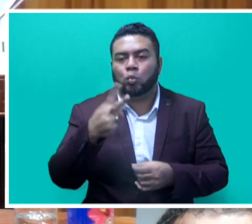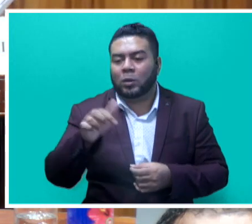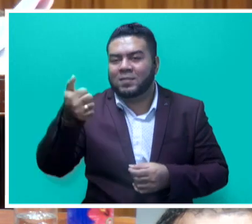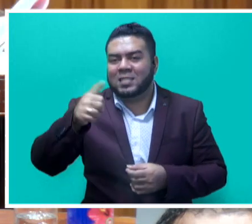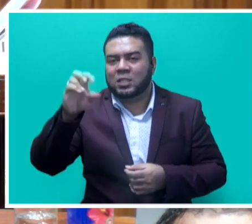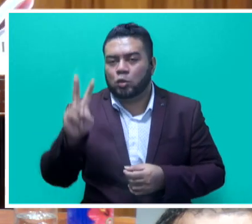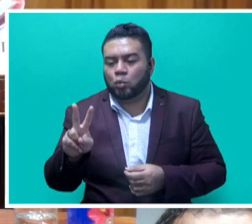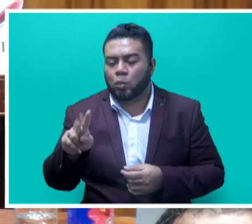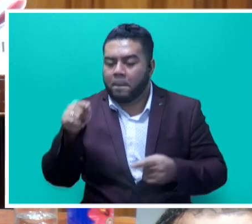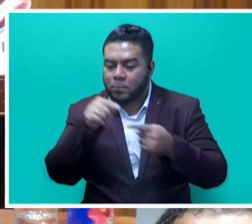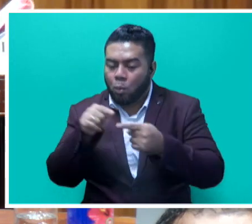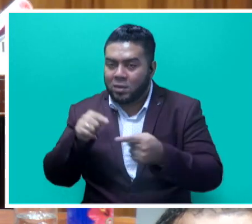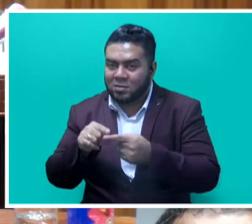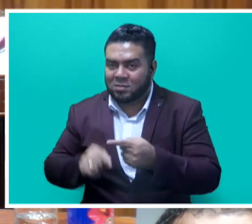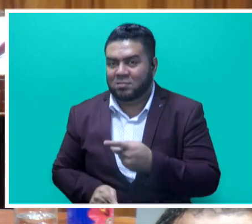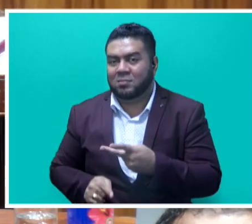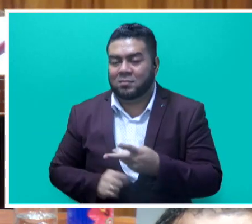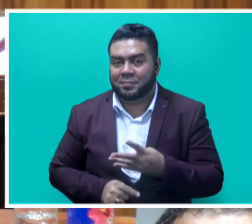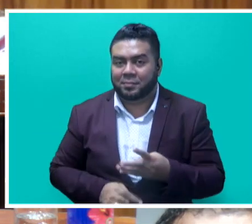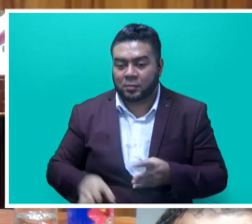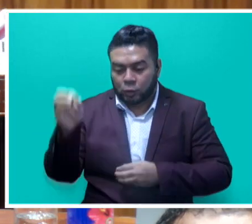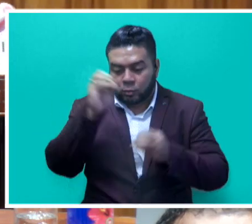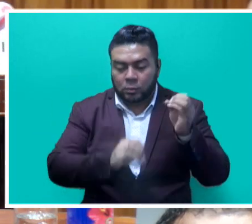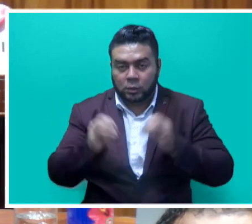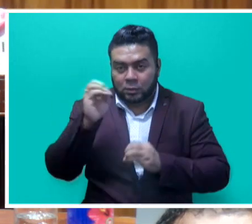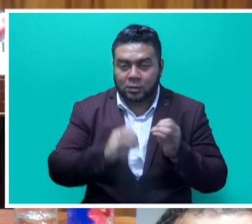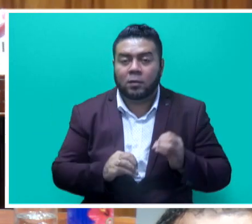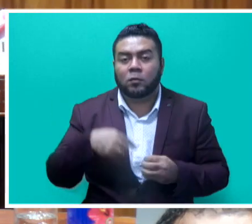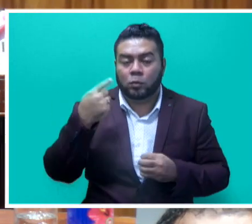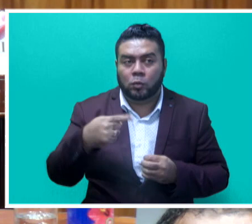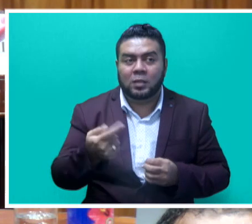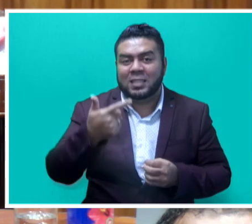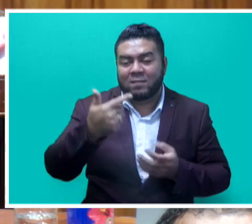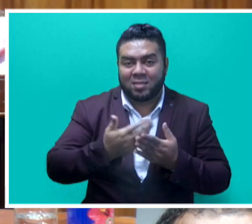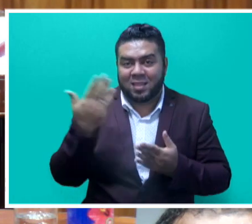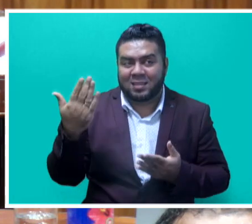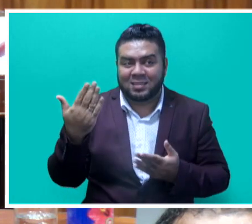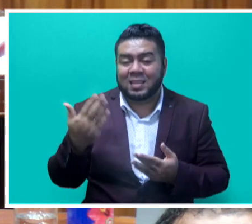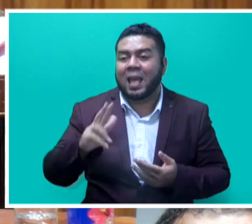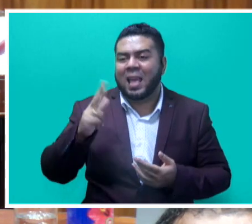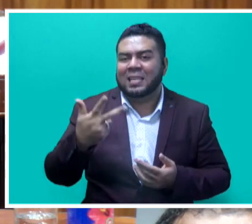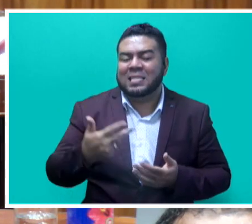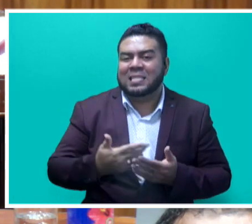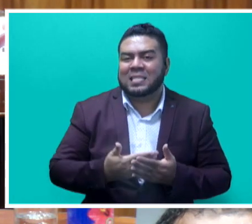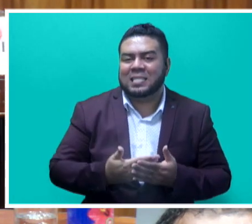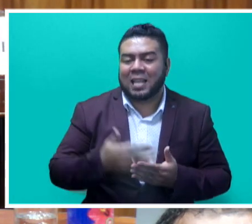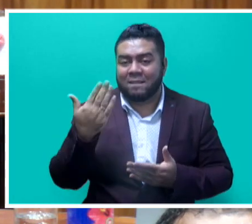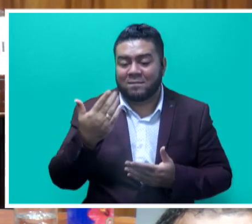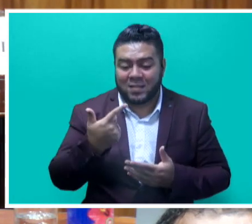62 reference points were observed continuously for 7 days, and a total of 87 secondary reference